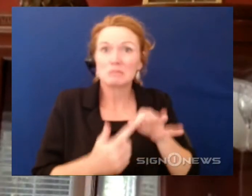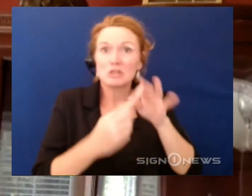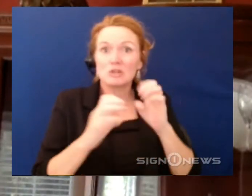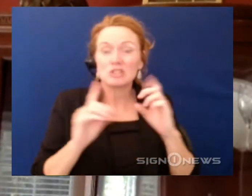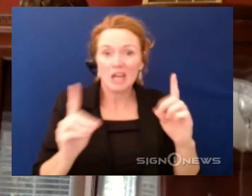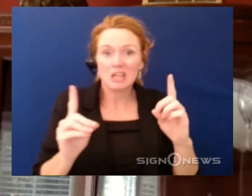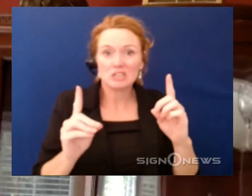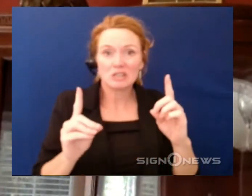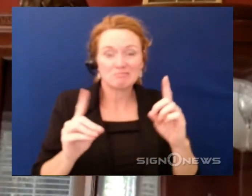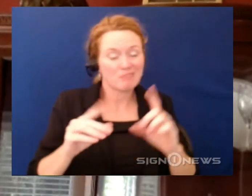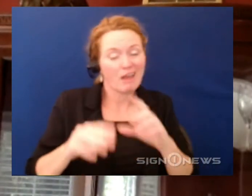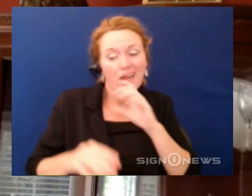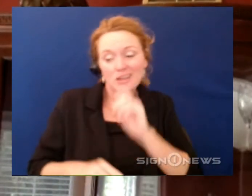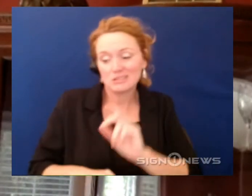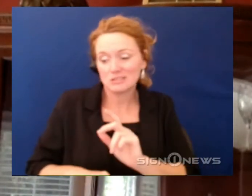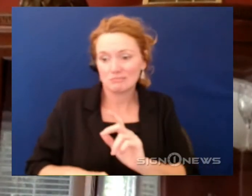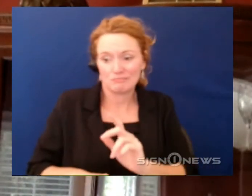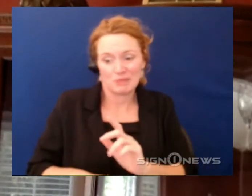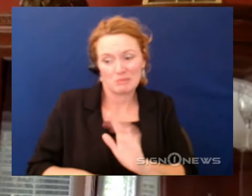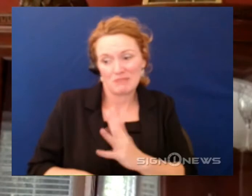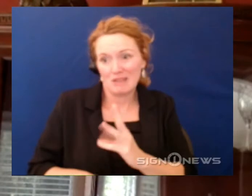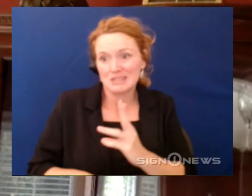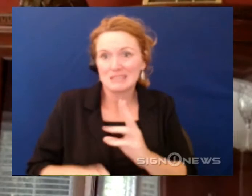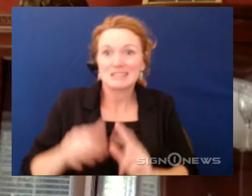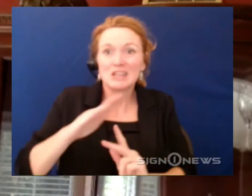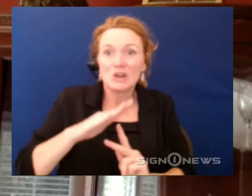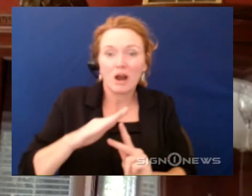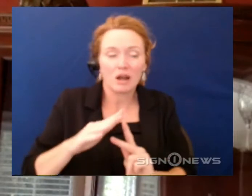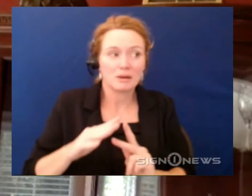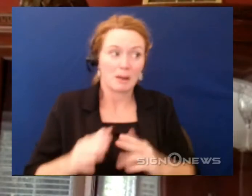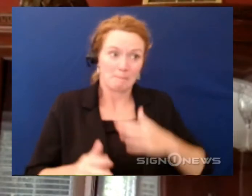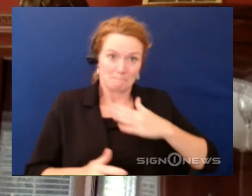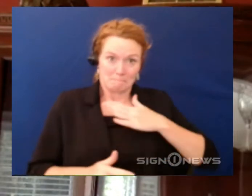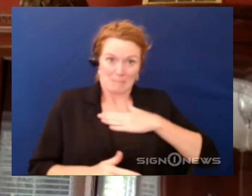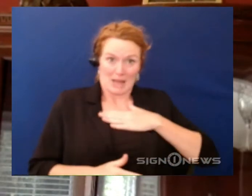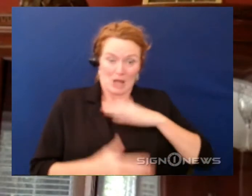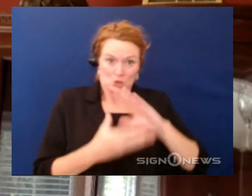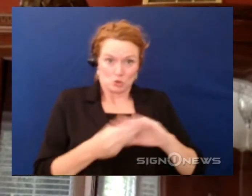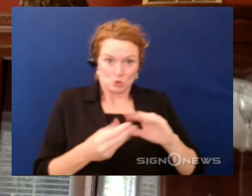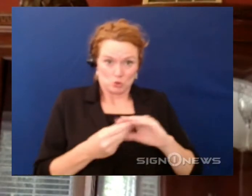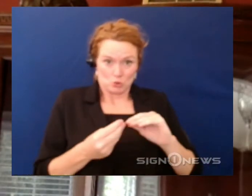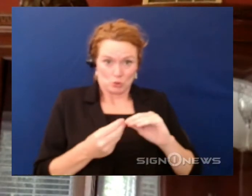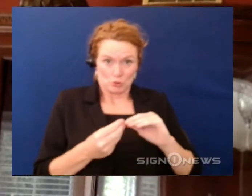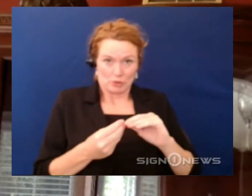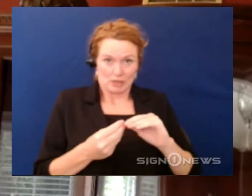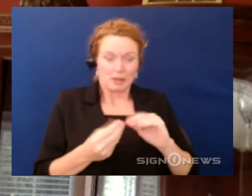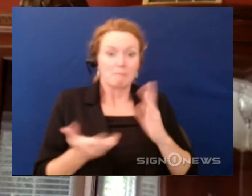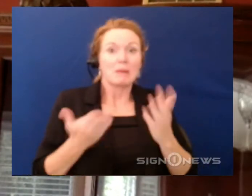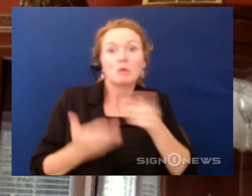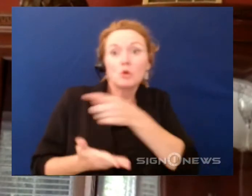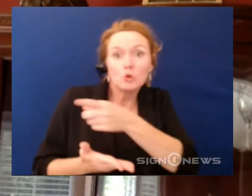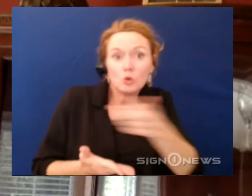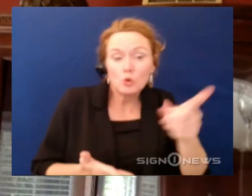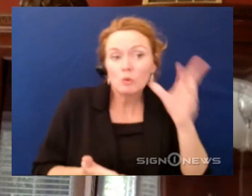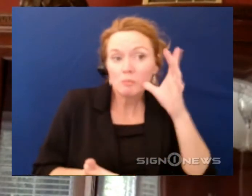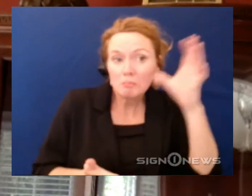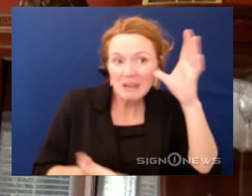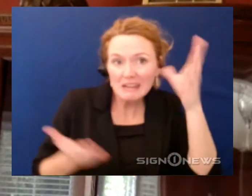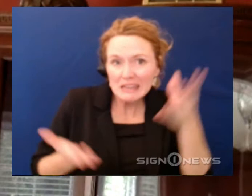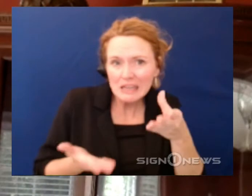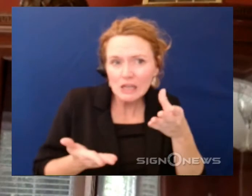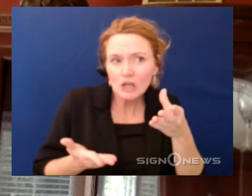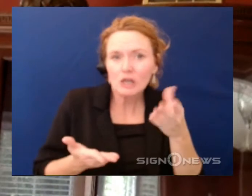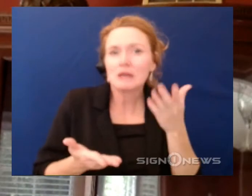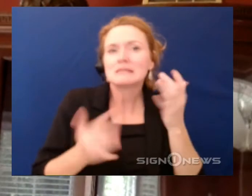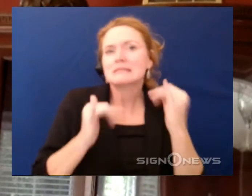when he's in kindergarten. So, you know, my story begins where maybe the parents who are on this call, you know, maybe your story begins